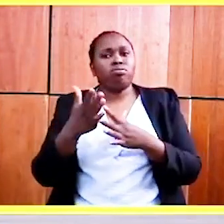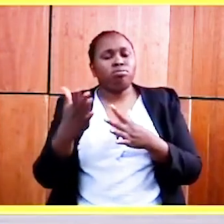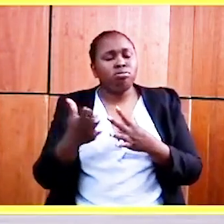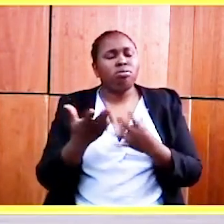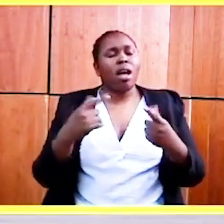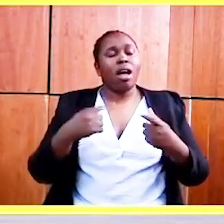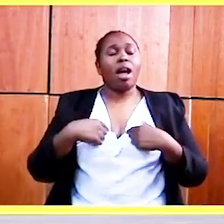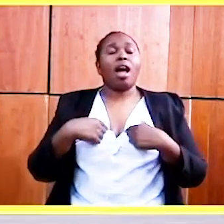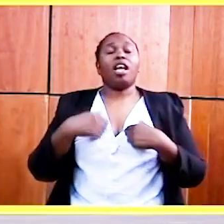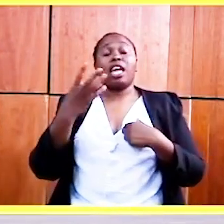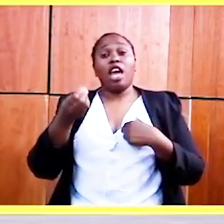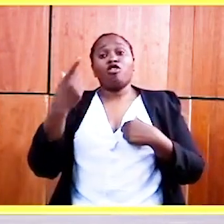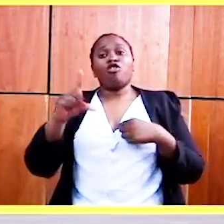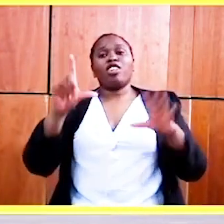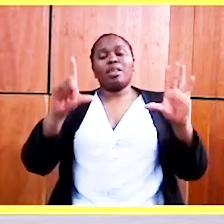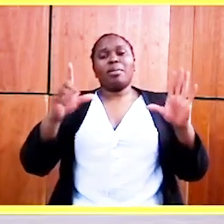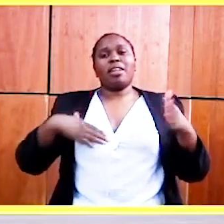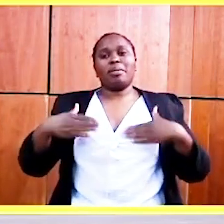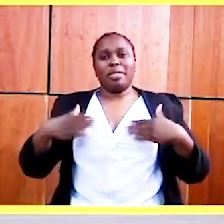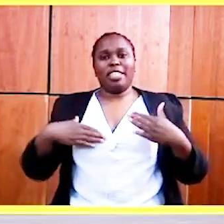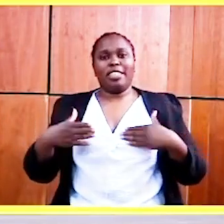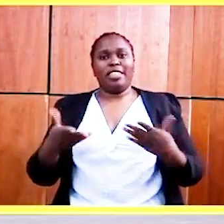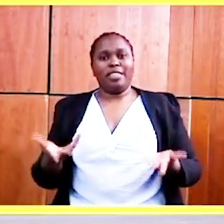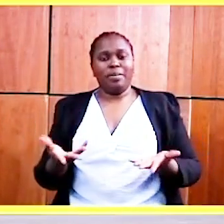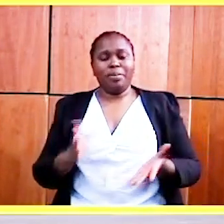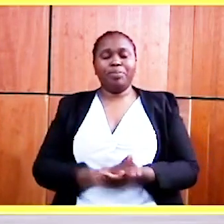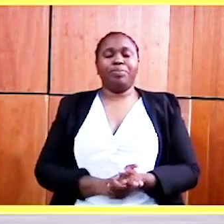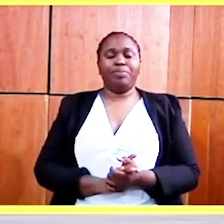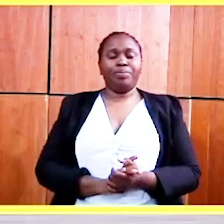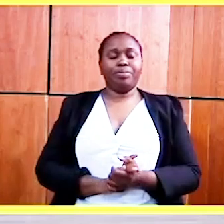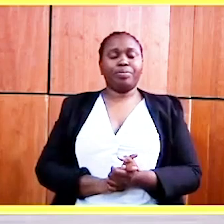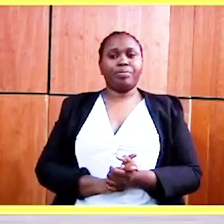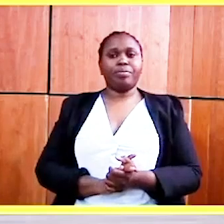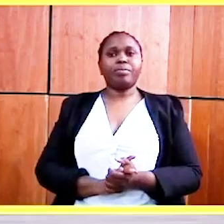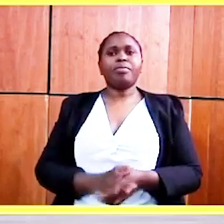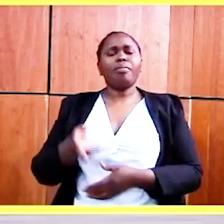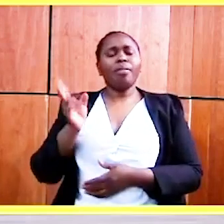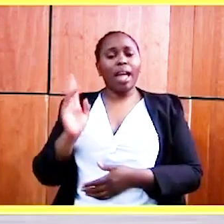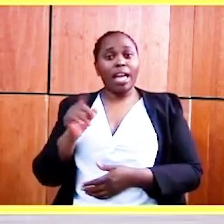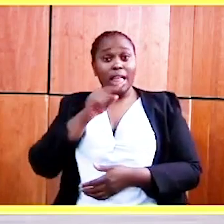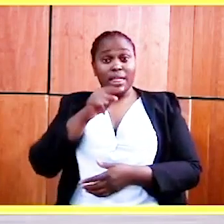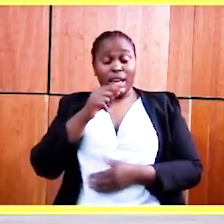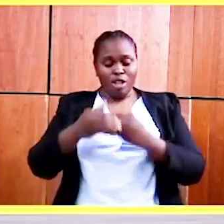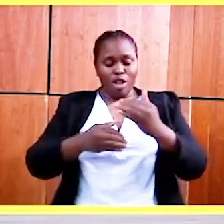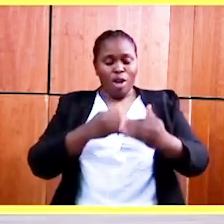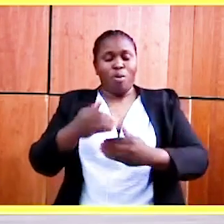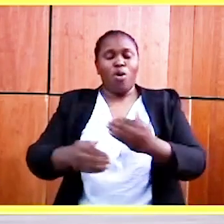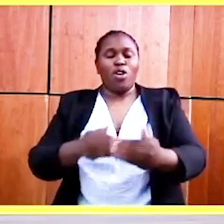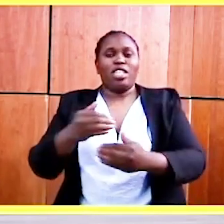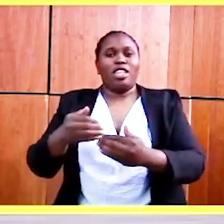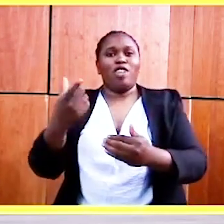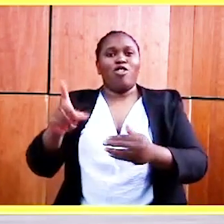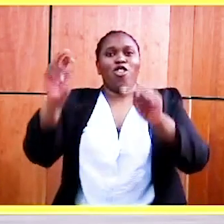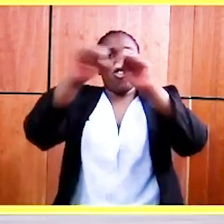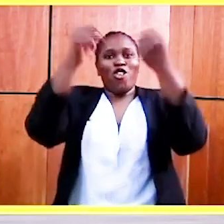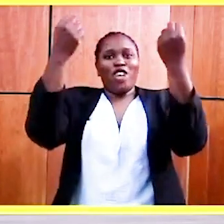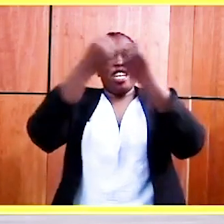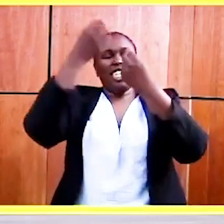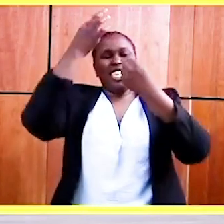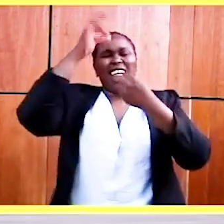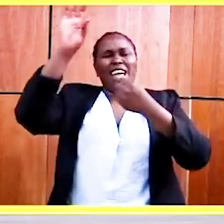the seventh administration. On the one hand, this whole process enables the national government to have